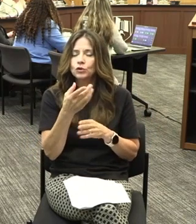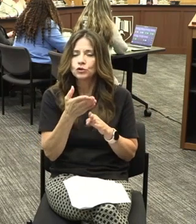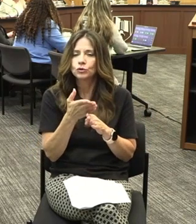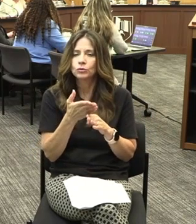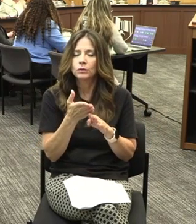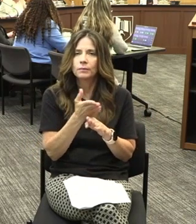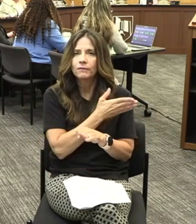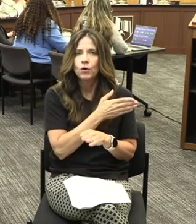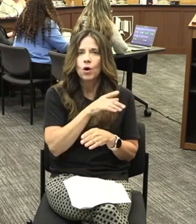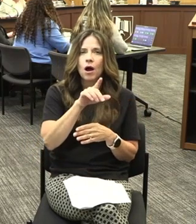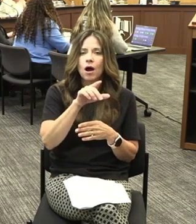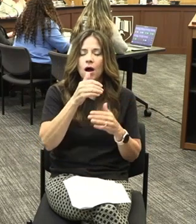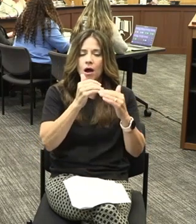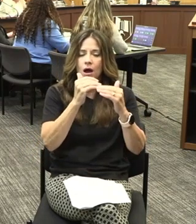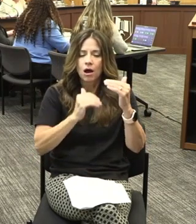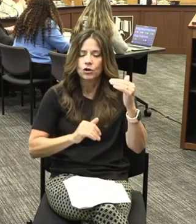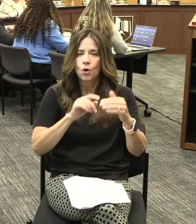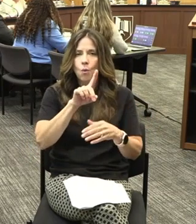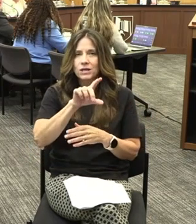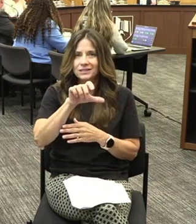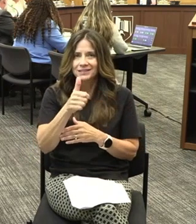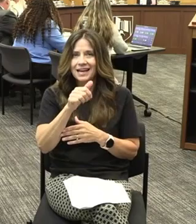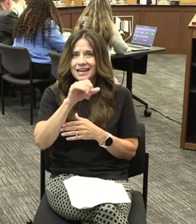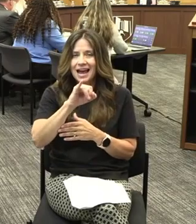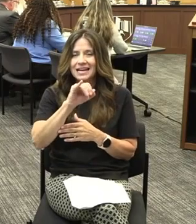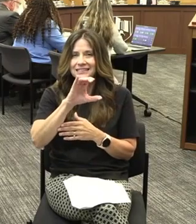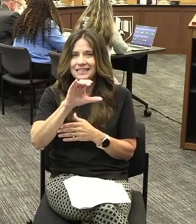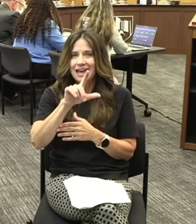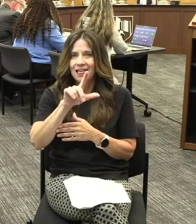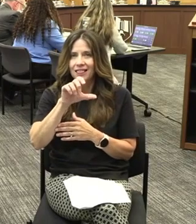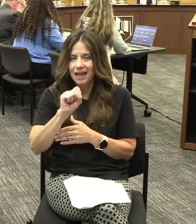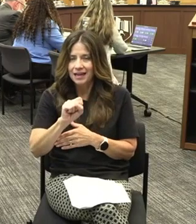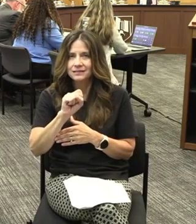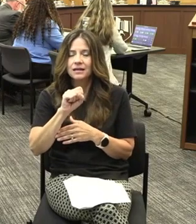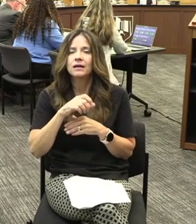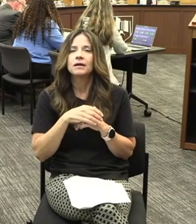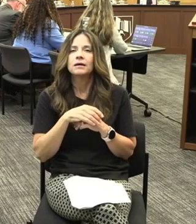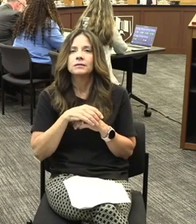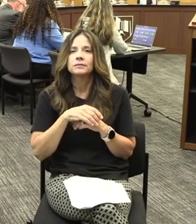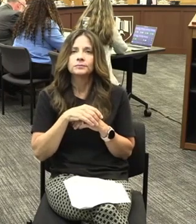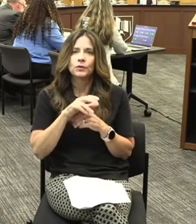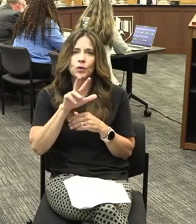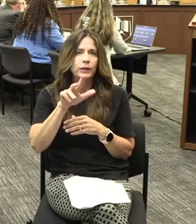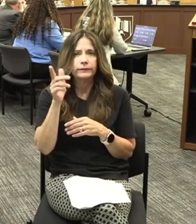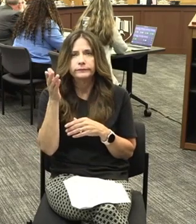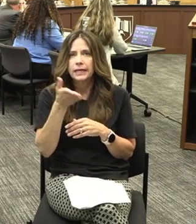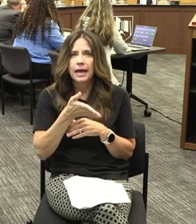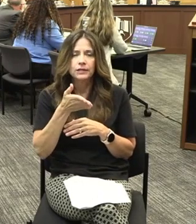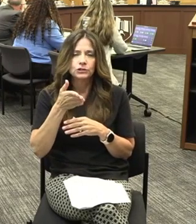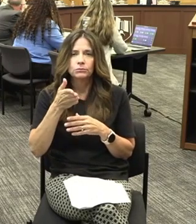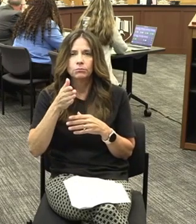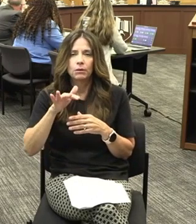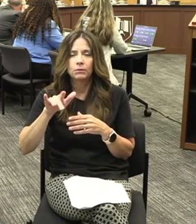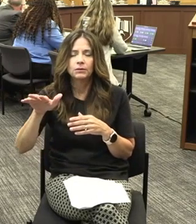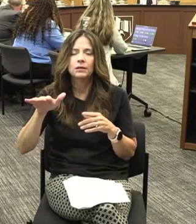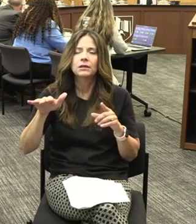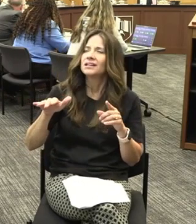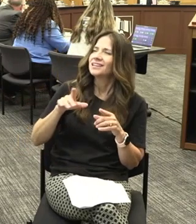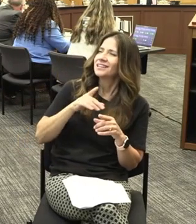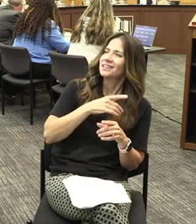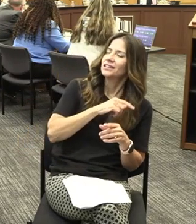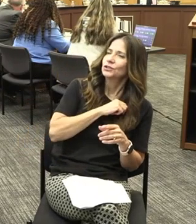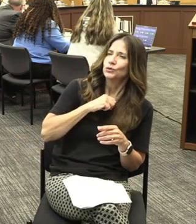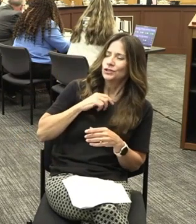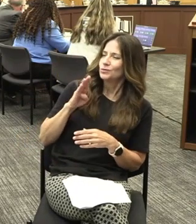the 110 ILCS, under 805 7-8 and 3- Trustee Broderick, are these comments